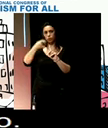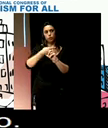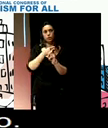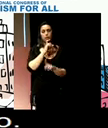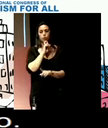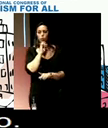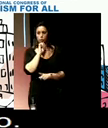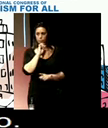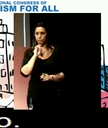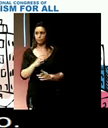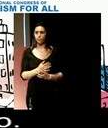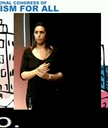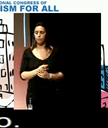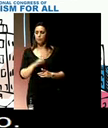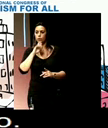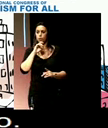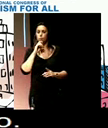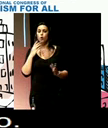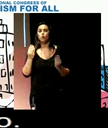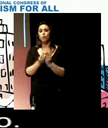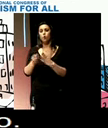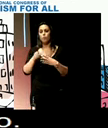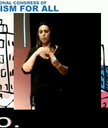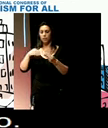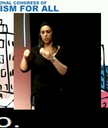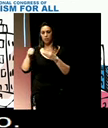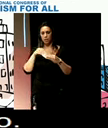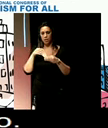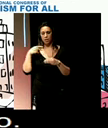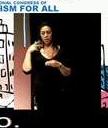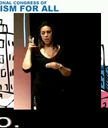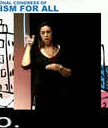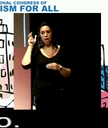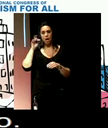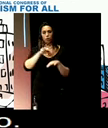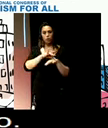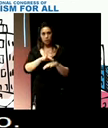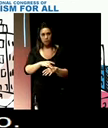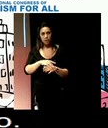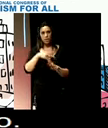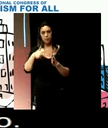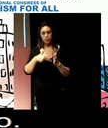formats, audio guides, video guides, multi-format printouts, and